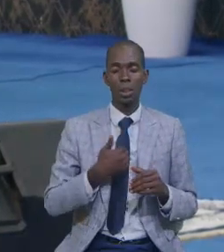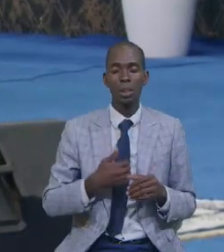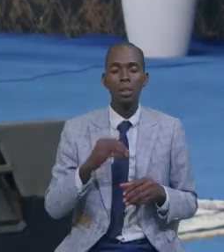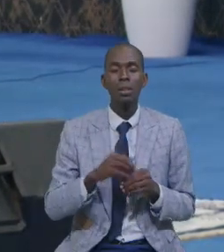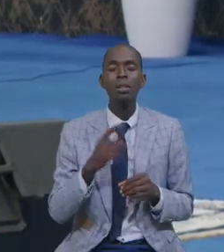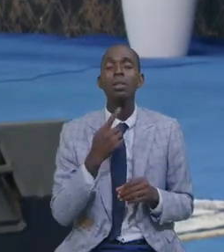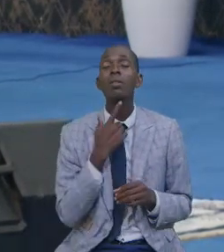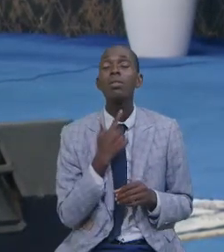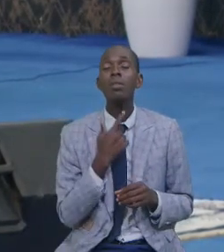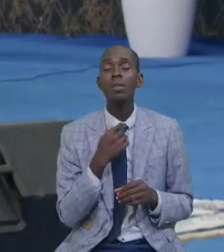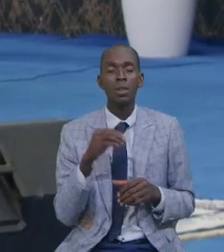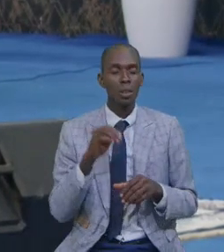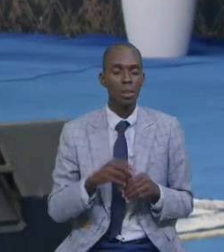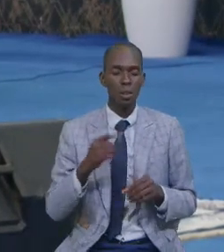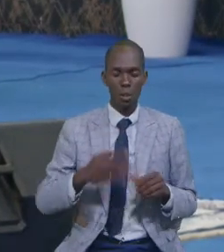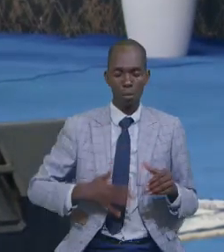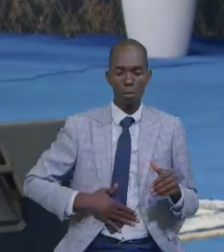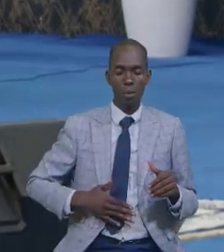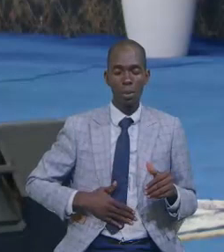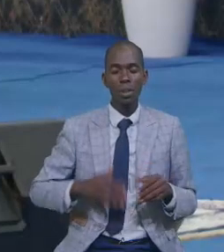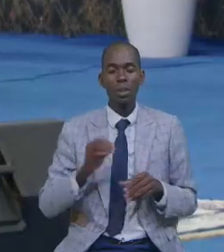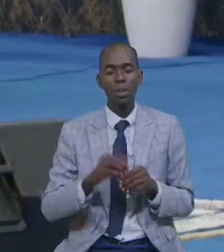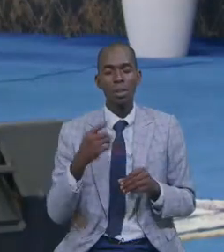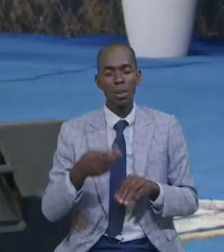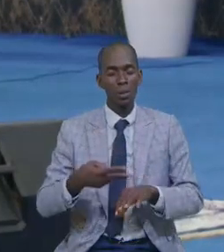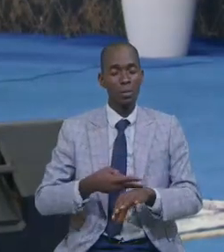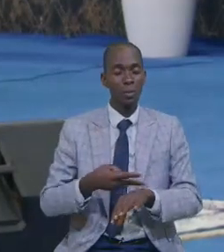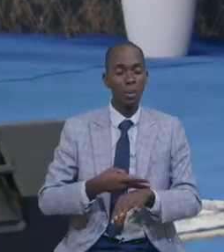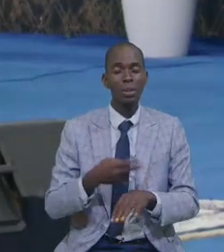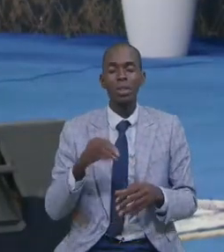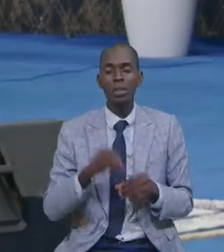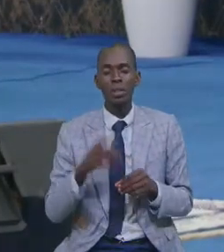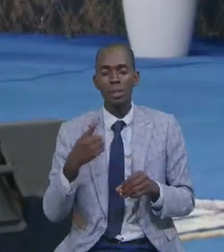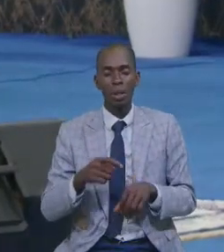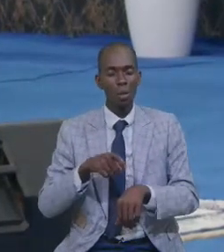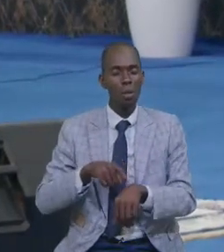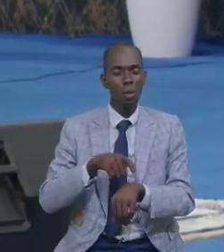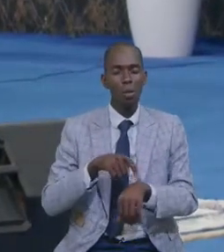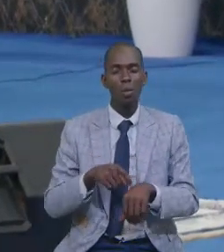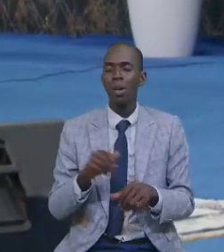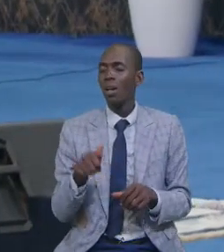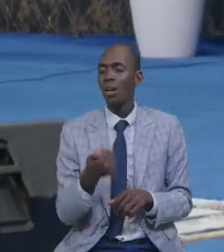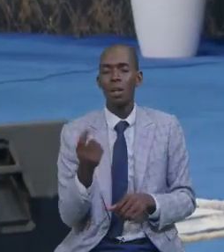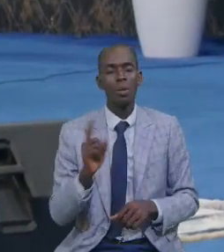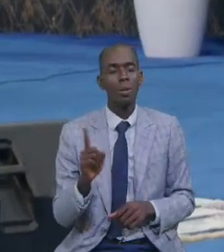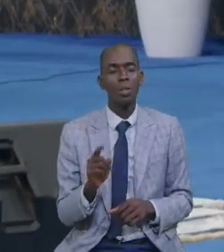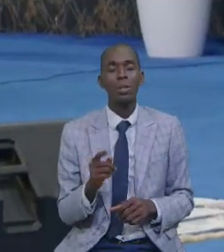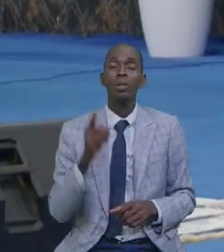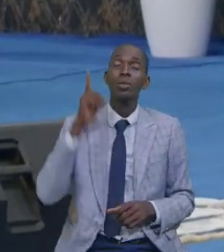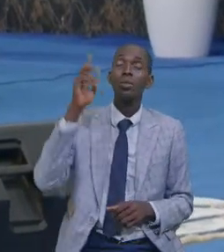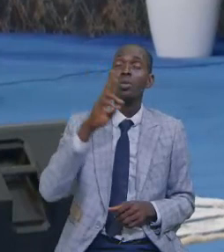lungs, in the stomach, in the veins, in the bone, wherever, you are the God of